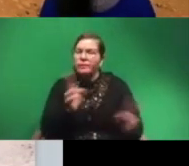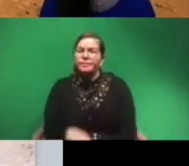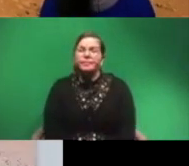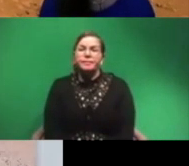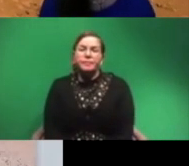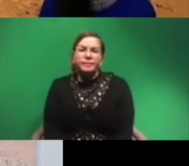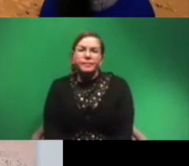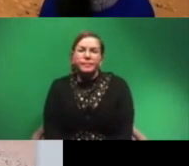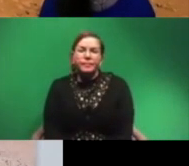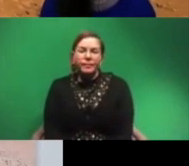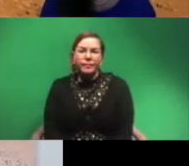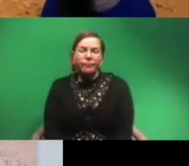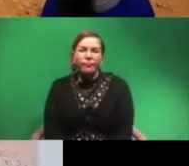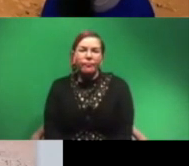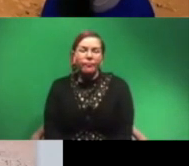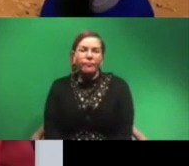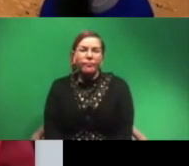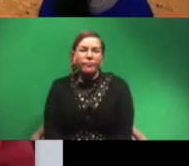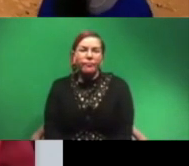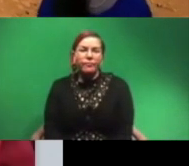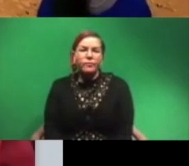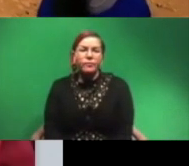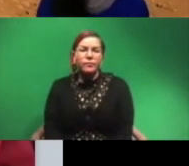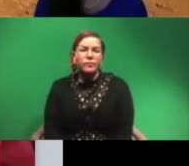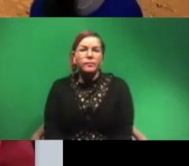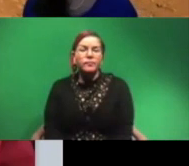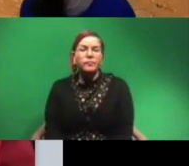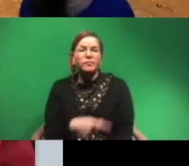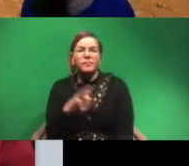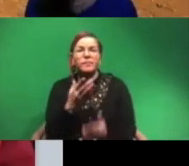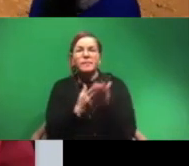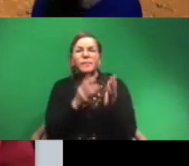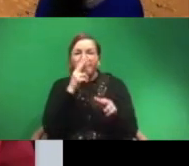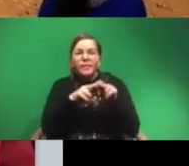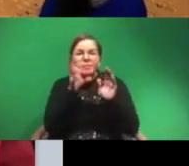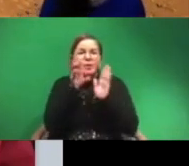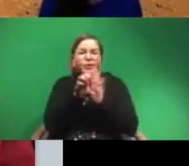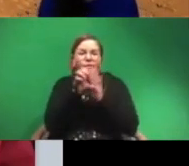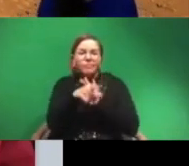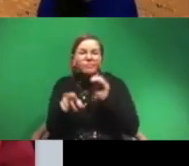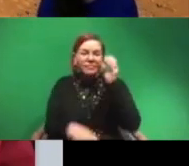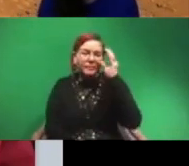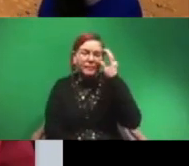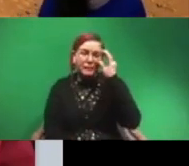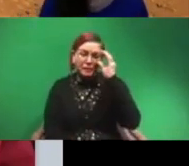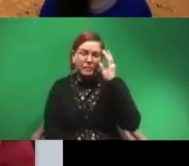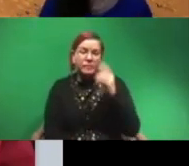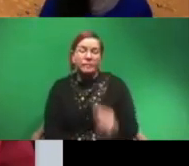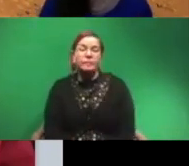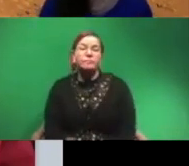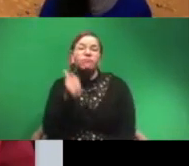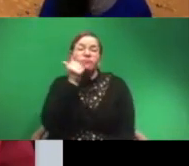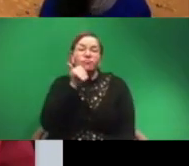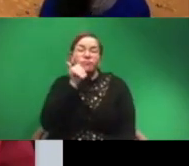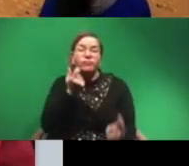And so these are some fun pictures. And every day we worked on